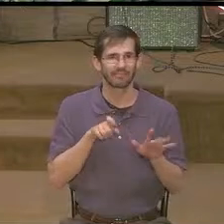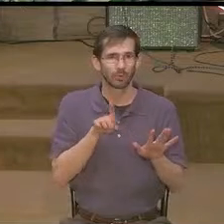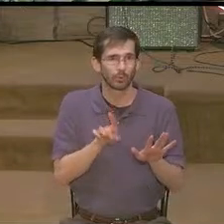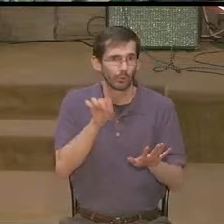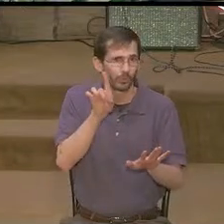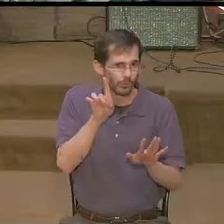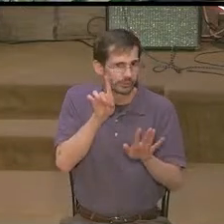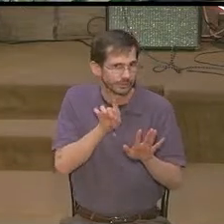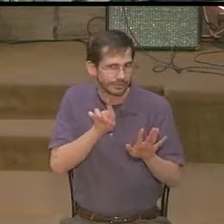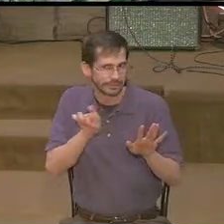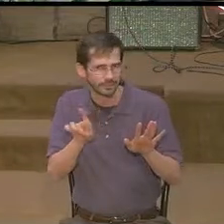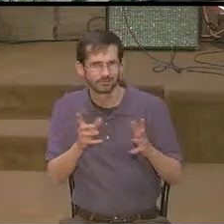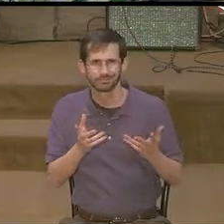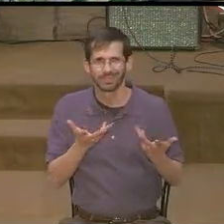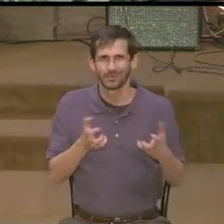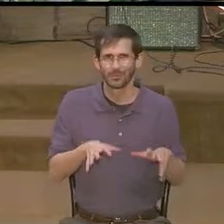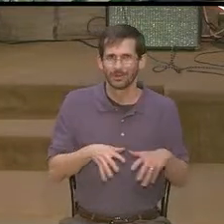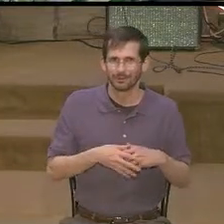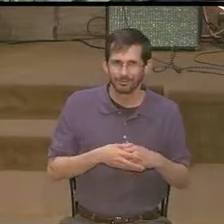And